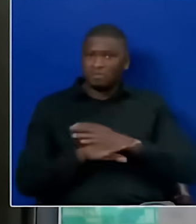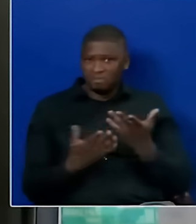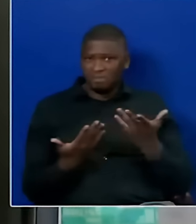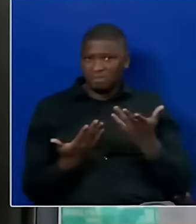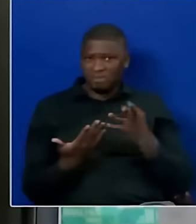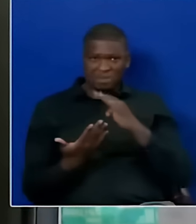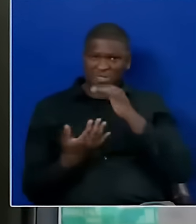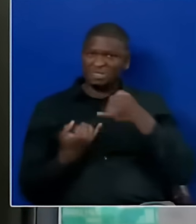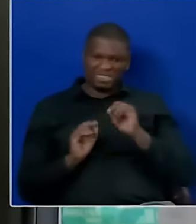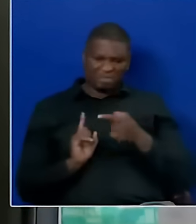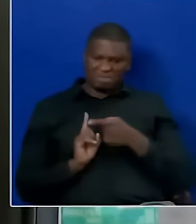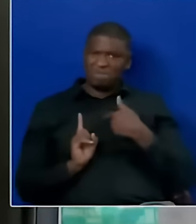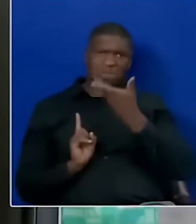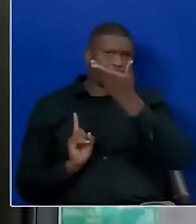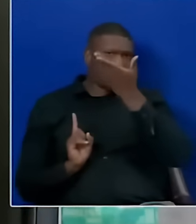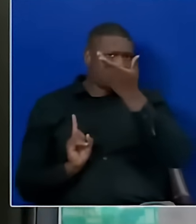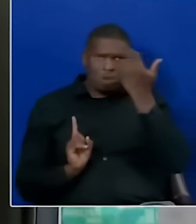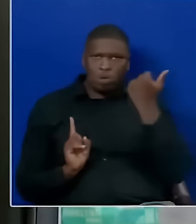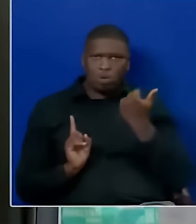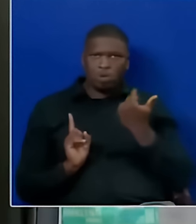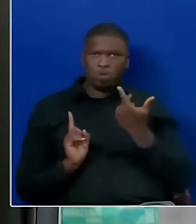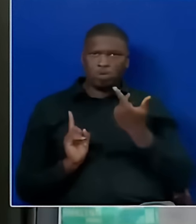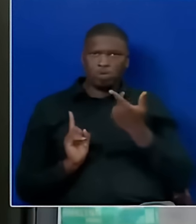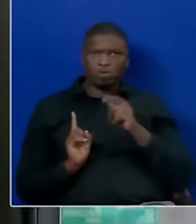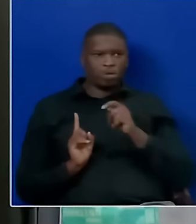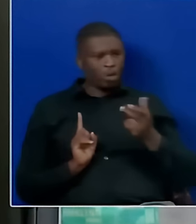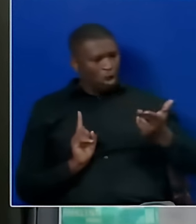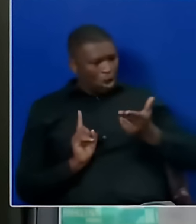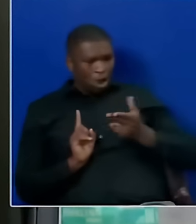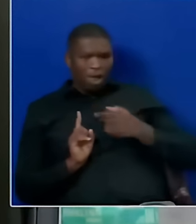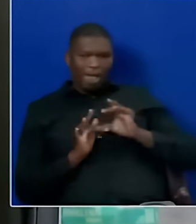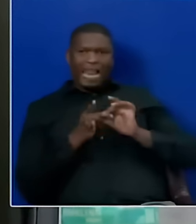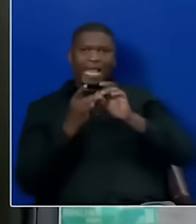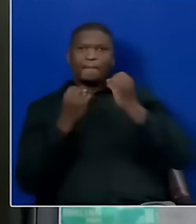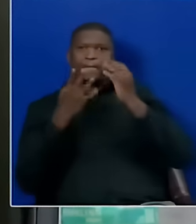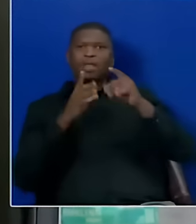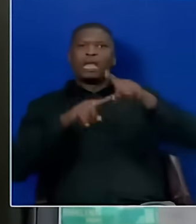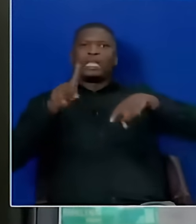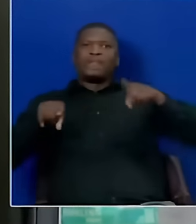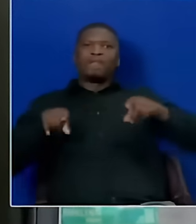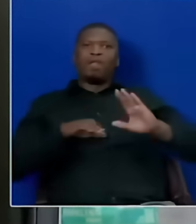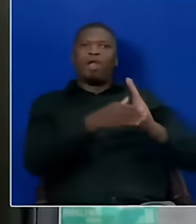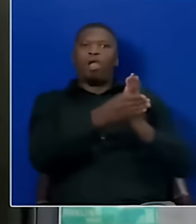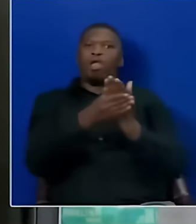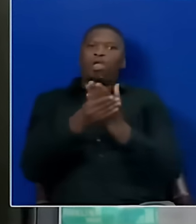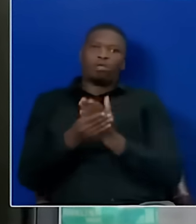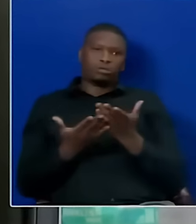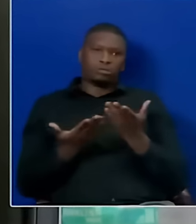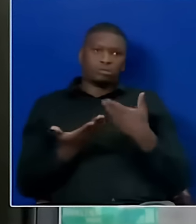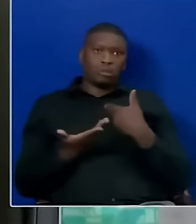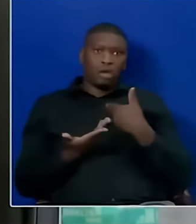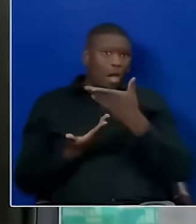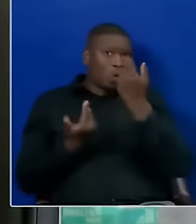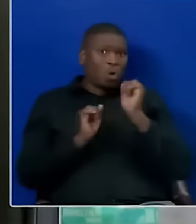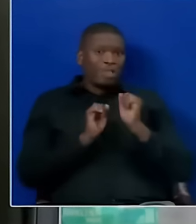that these particular firearms are linked to so many other cases. I don't know how that discussion came about. Maybe